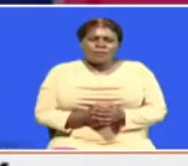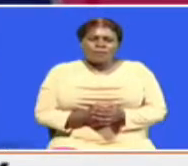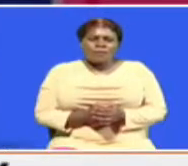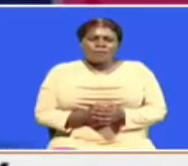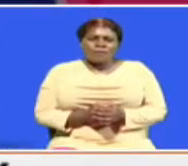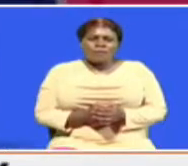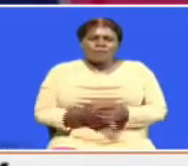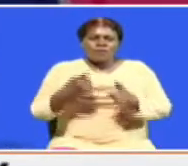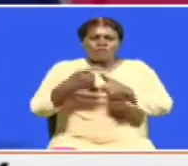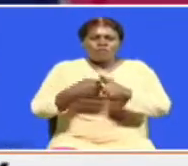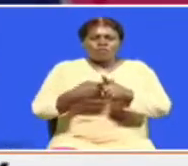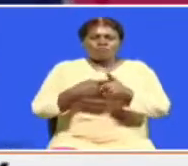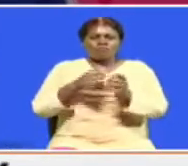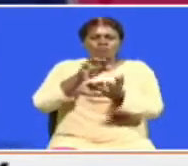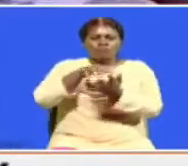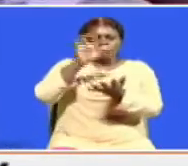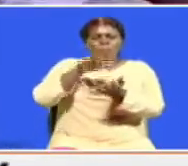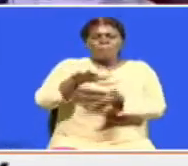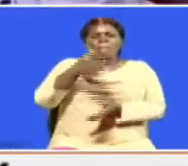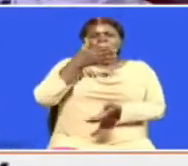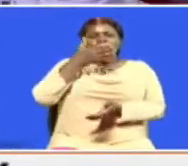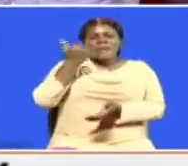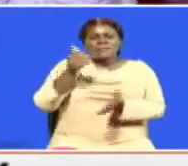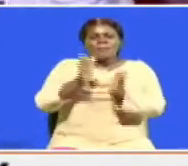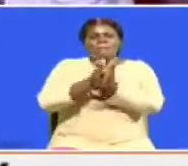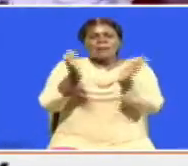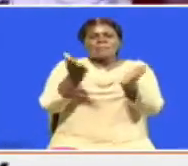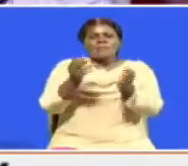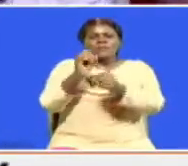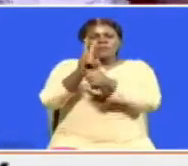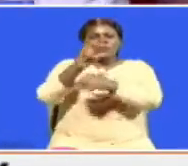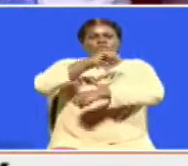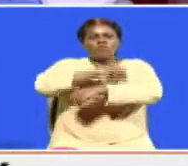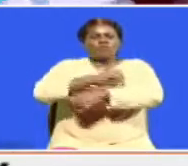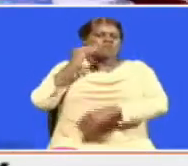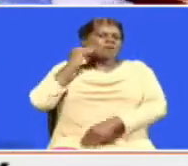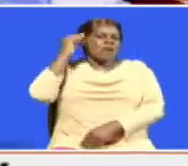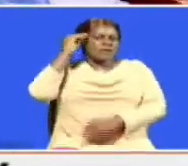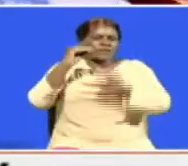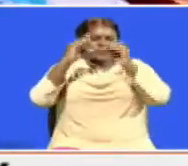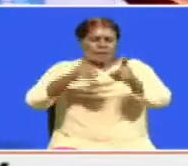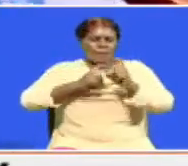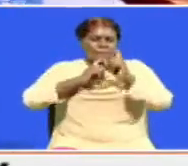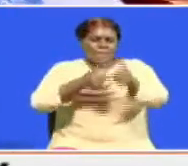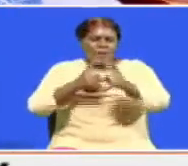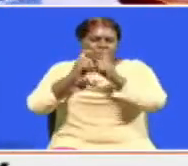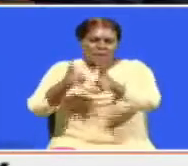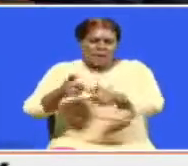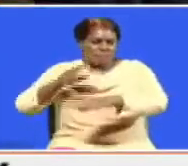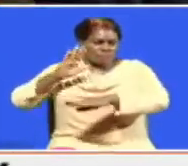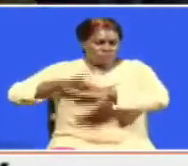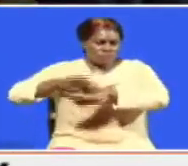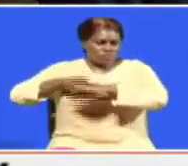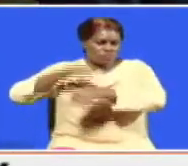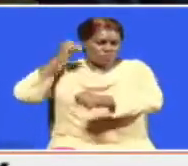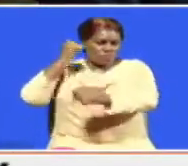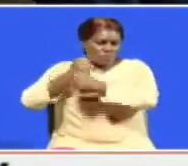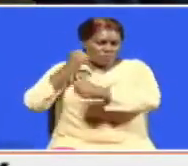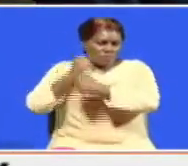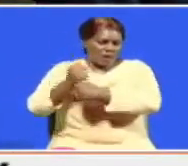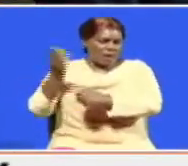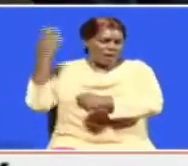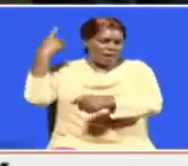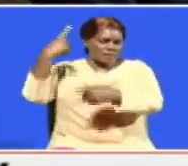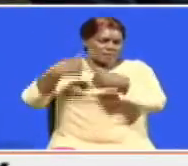High School in Transoya were the best public secondary school principals awarded for their exemplary performances in